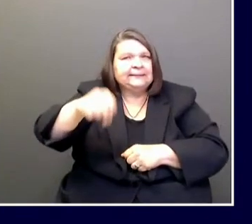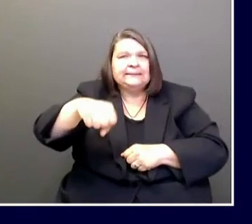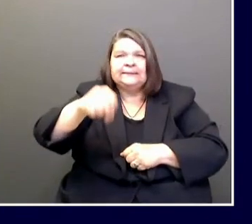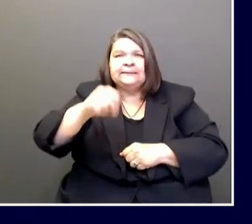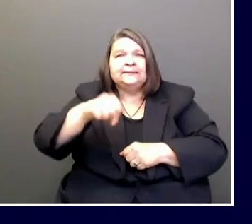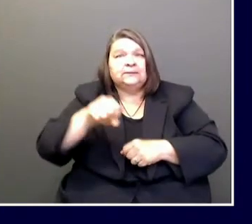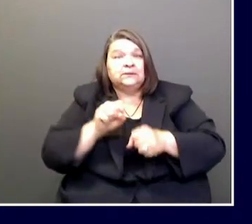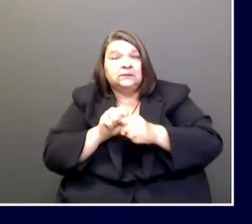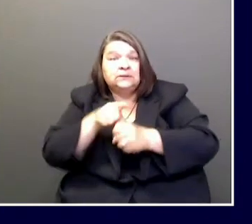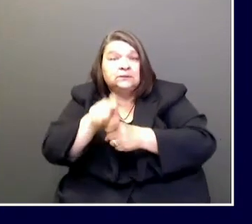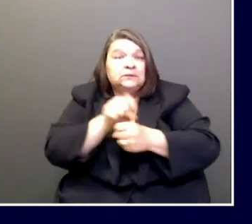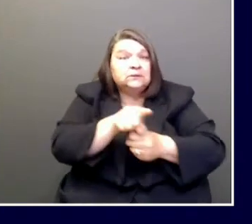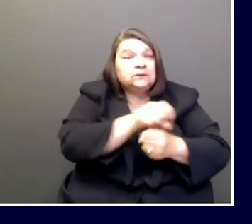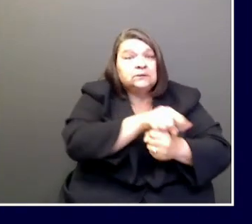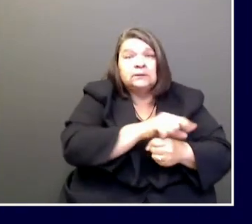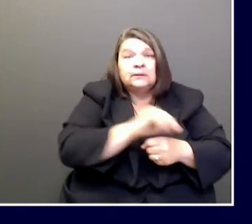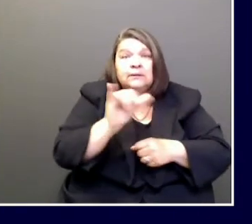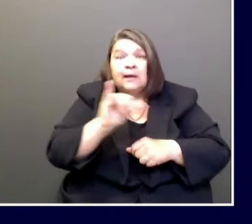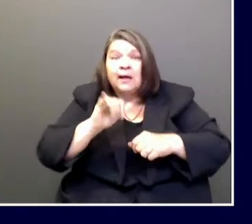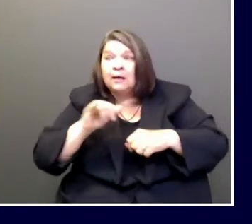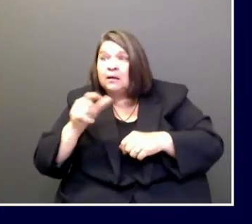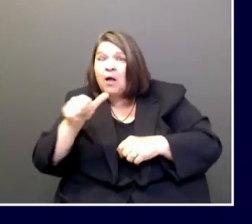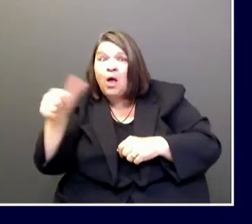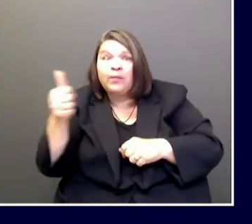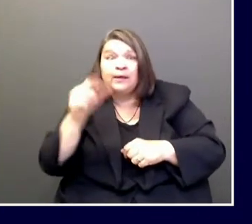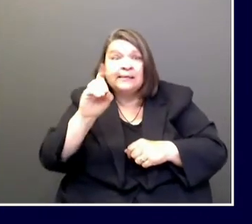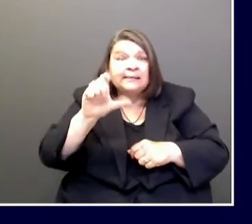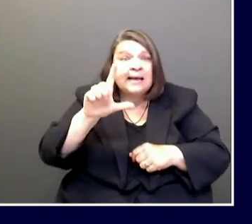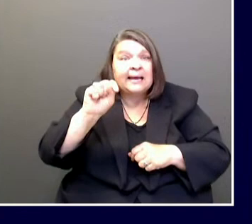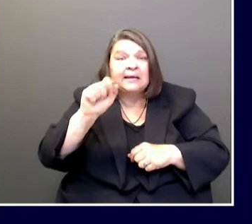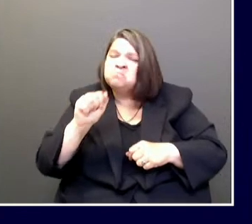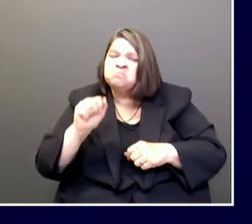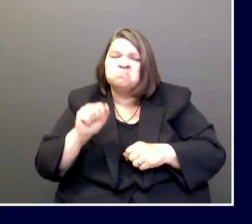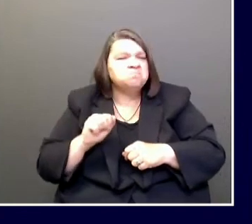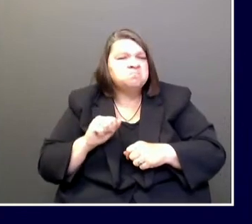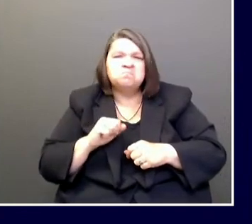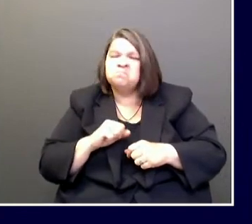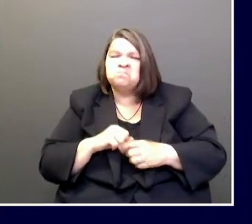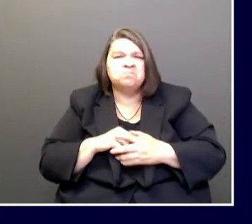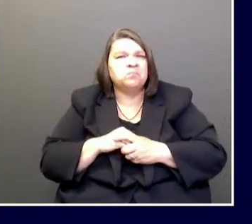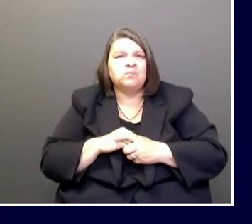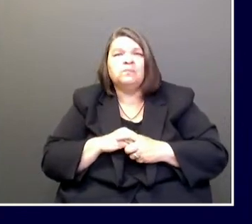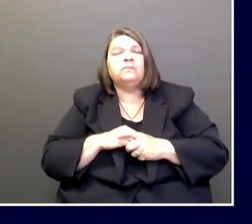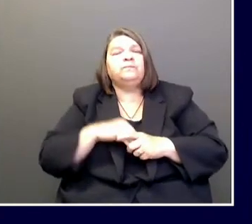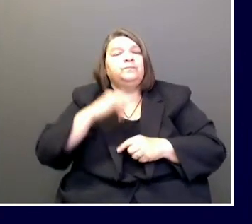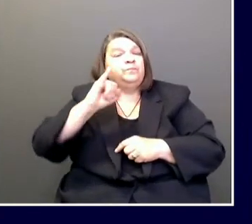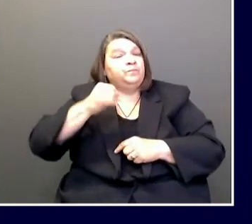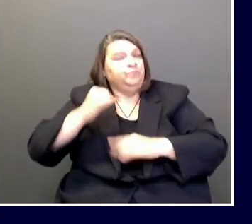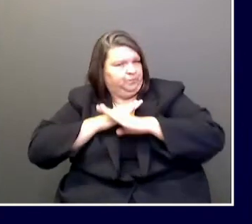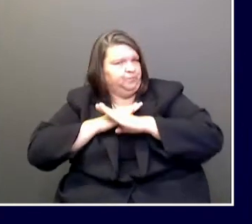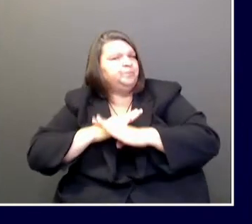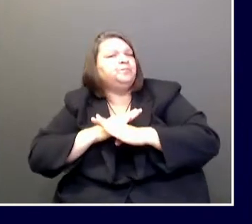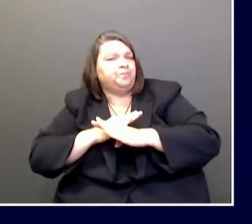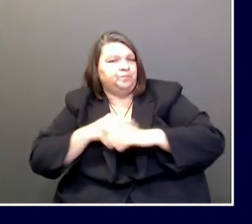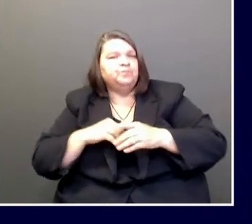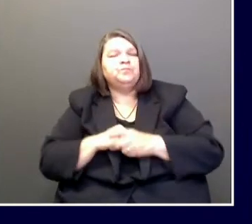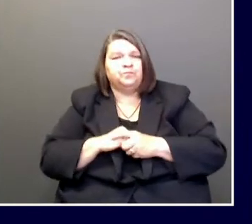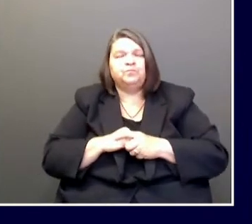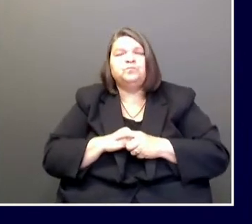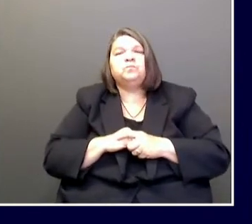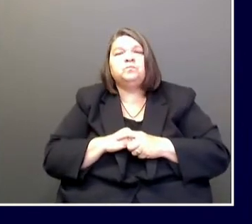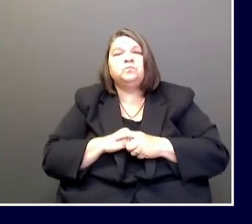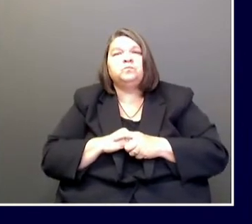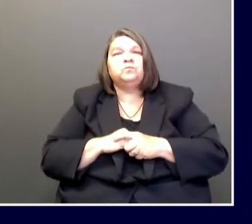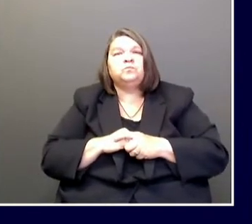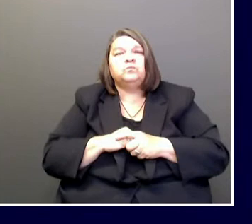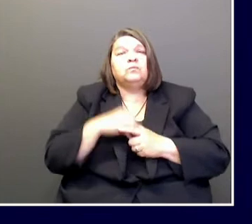Now, there are some concerns out there and plans that are being made to think more about people who are immune compromised